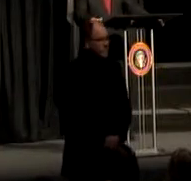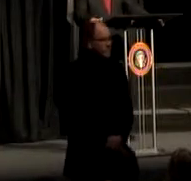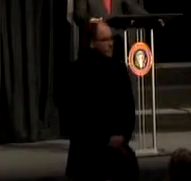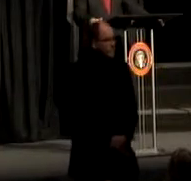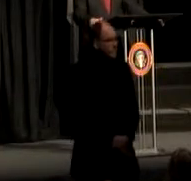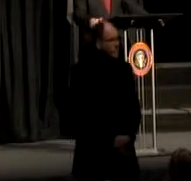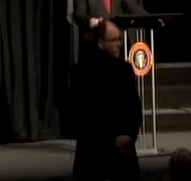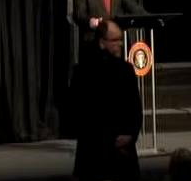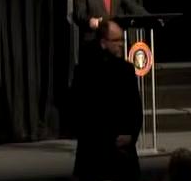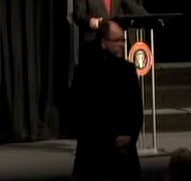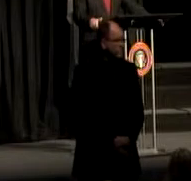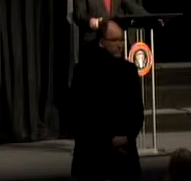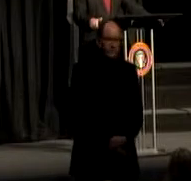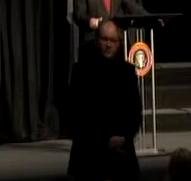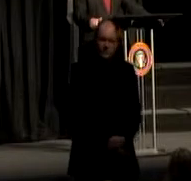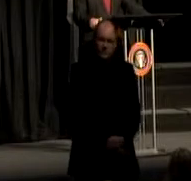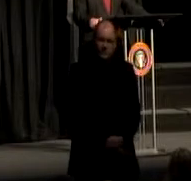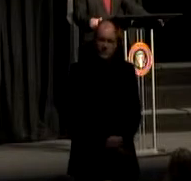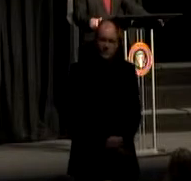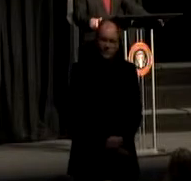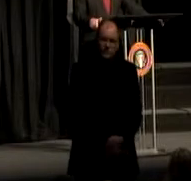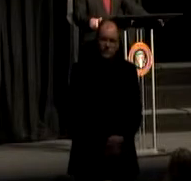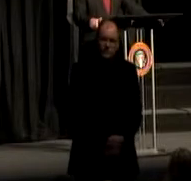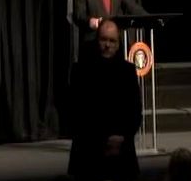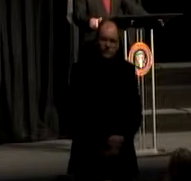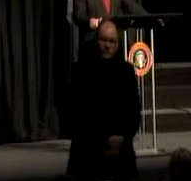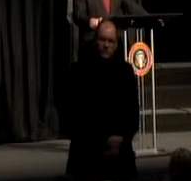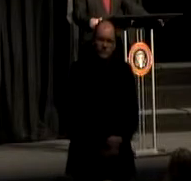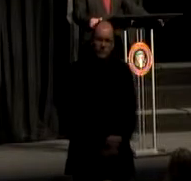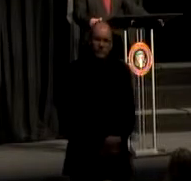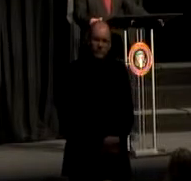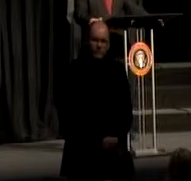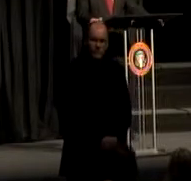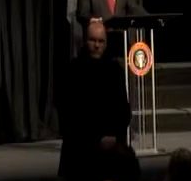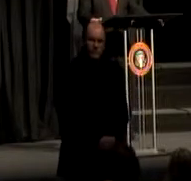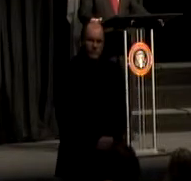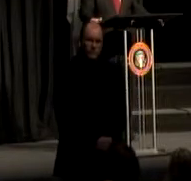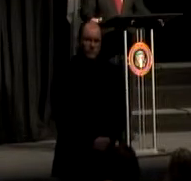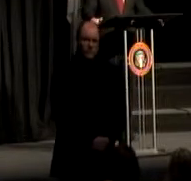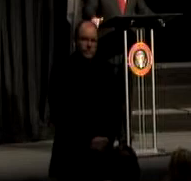a lady that had been married five times, and she was drinking at a well.